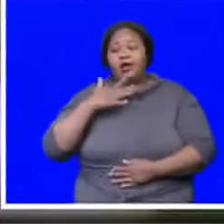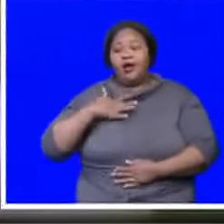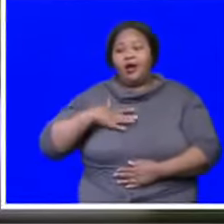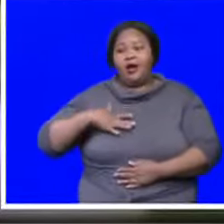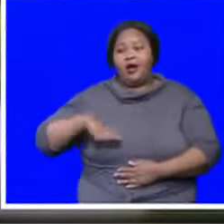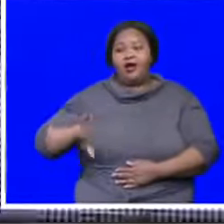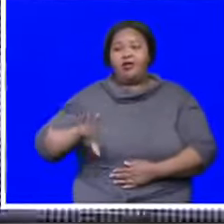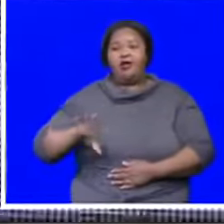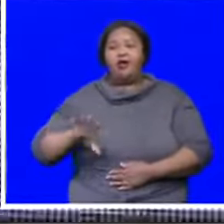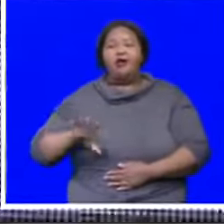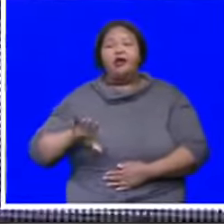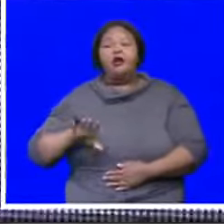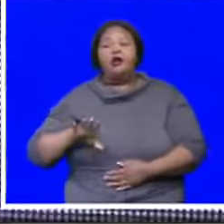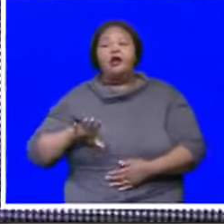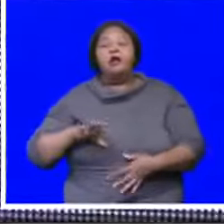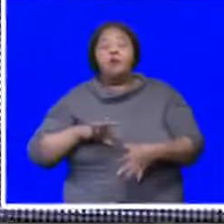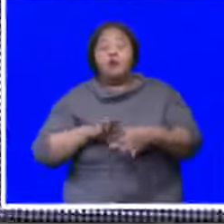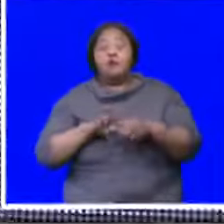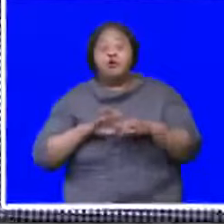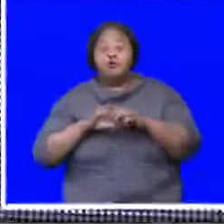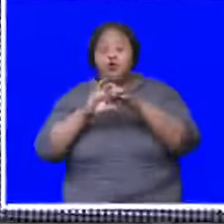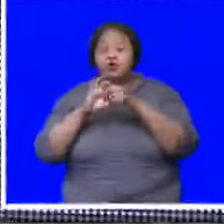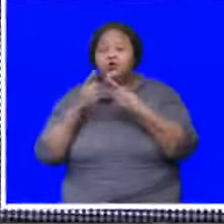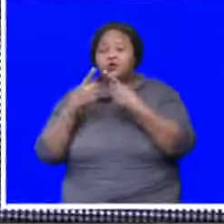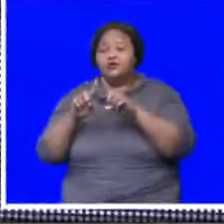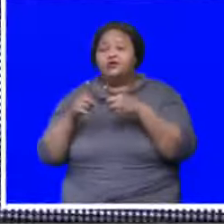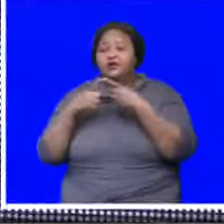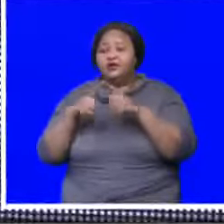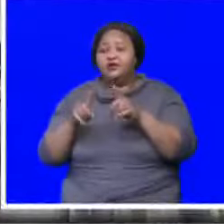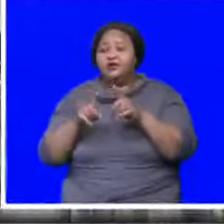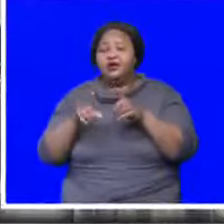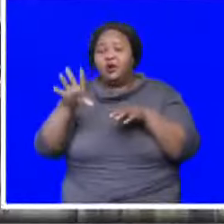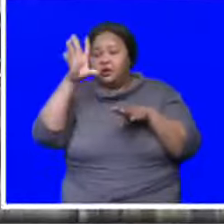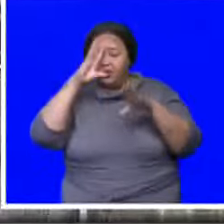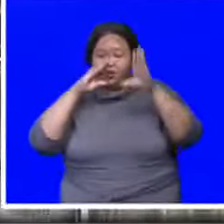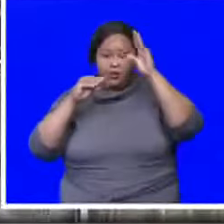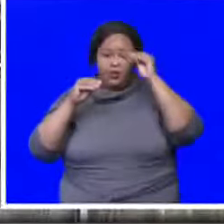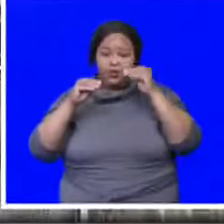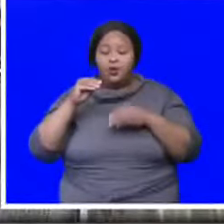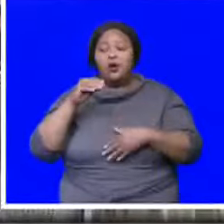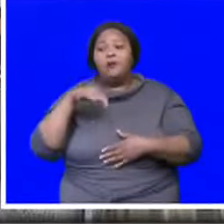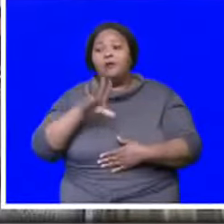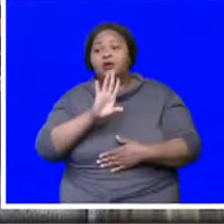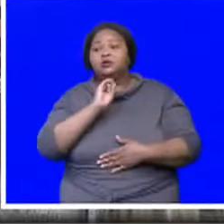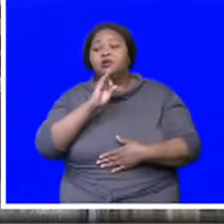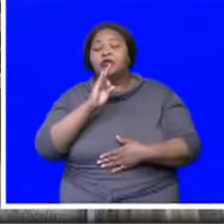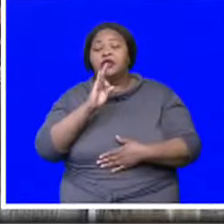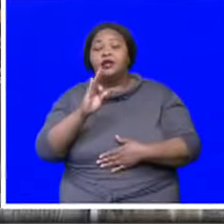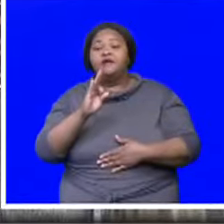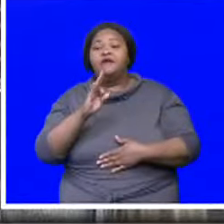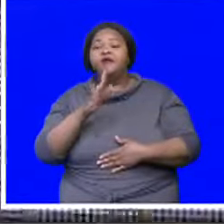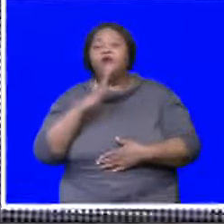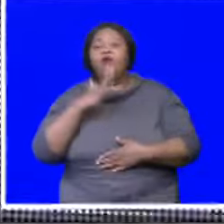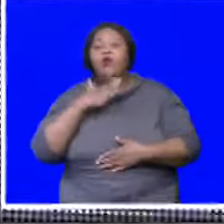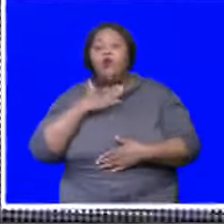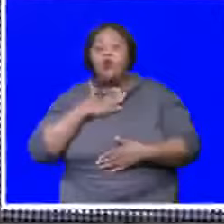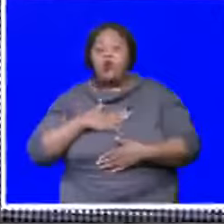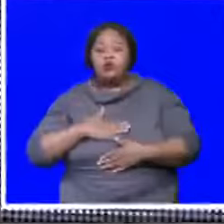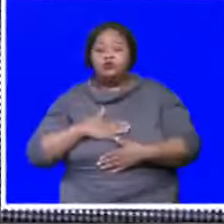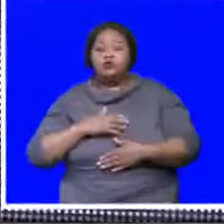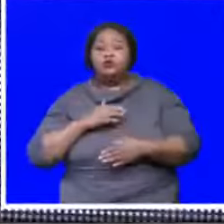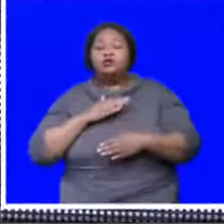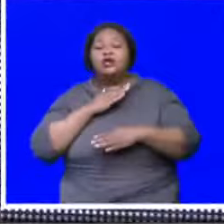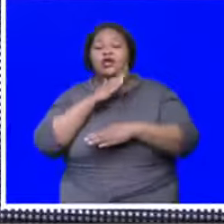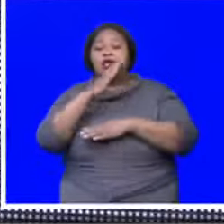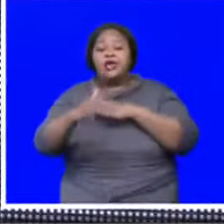institutions who may want to document the history of the kingdom in their own different ways. The museum